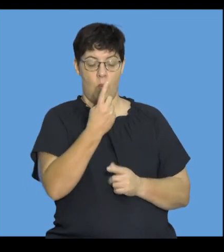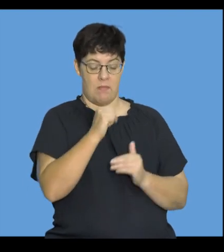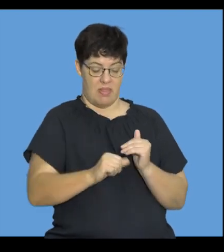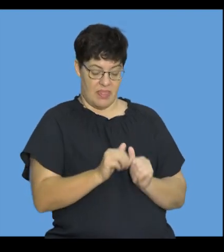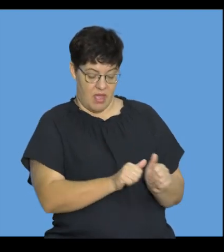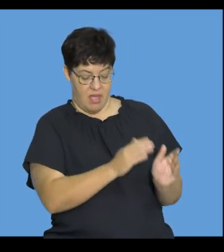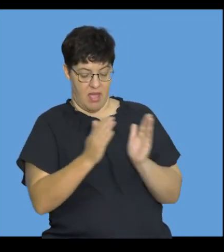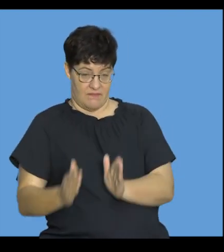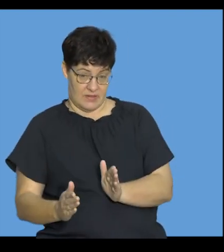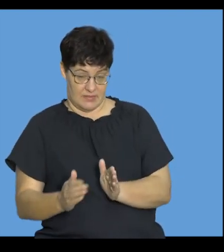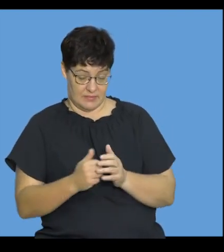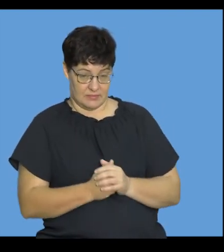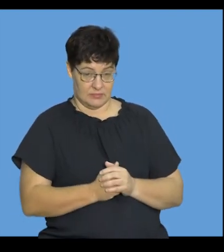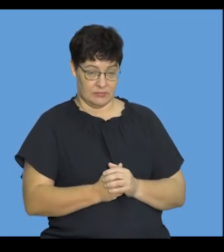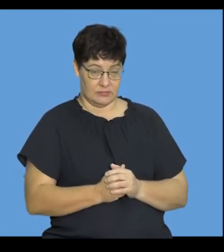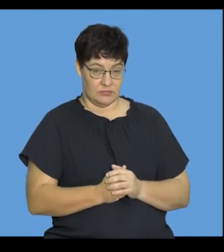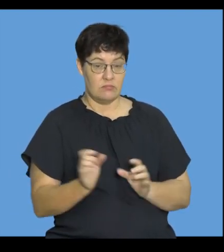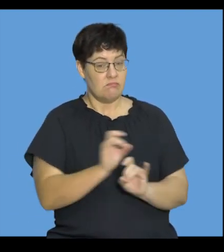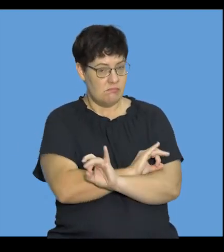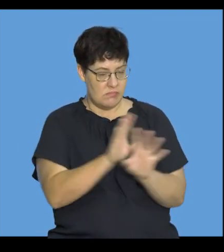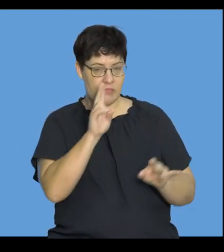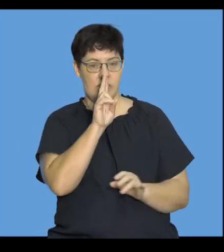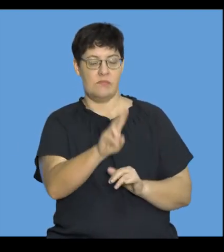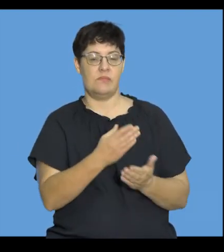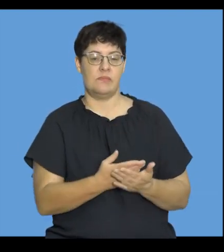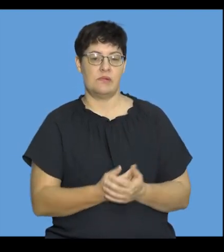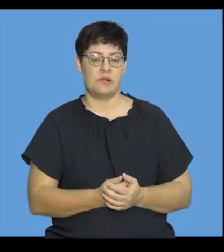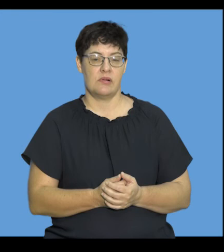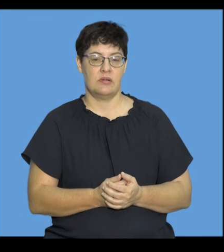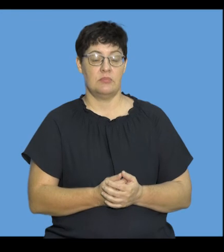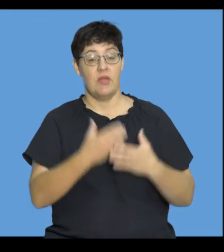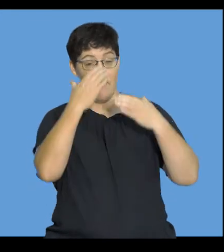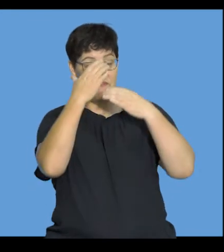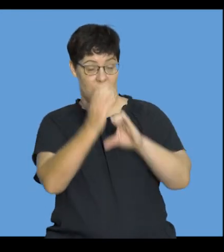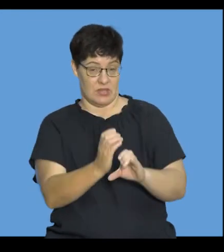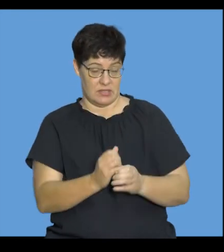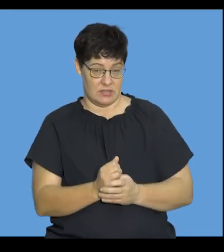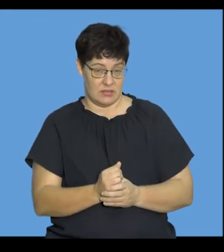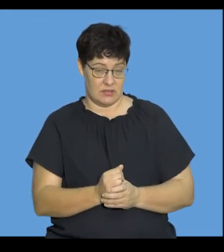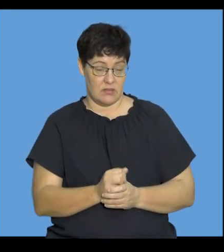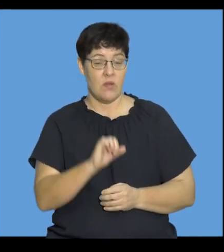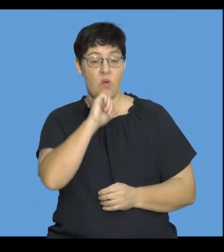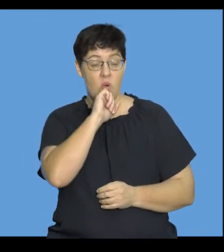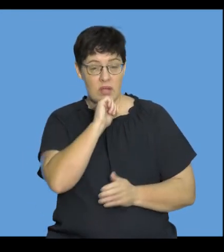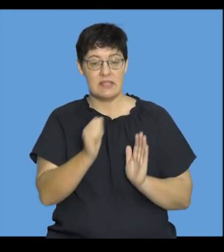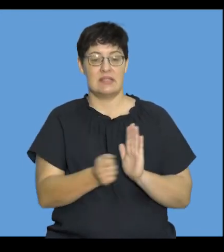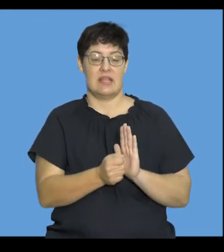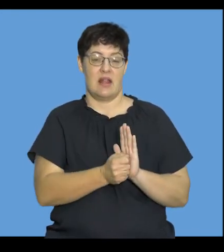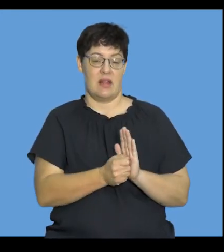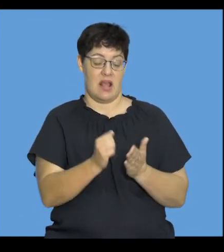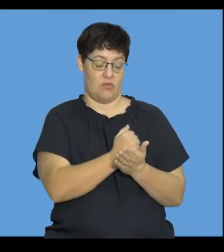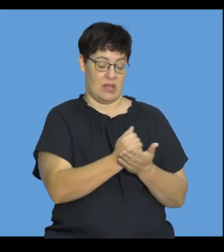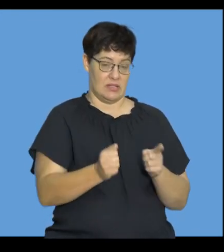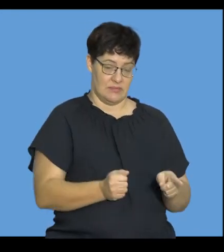month after the sale month. So clearly you can see. Again, keep focused. August is when we sold on